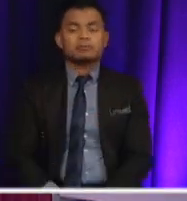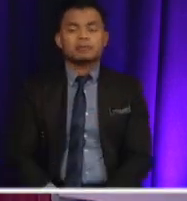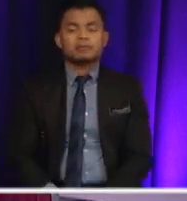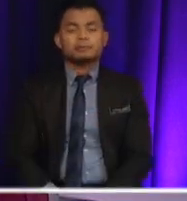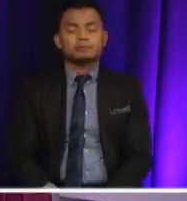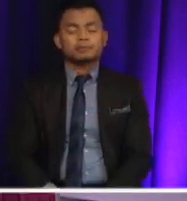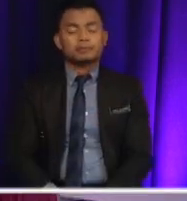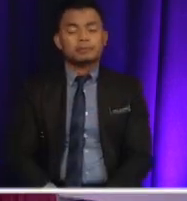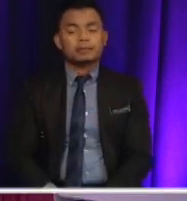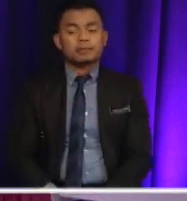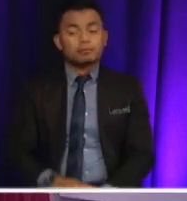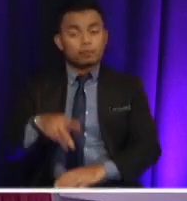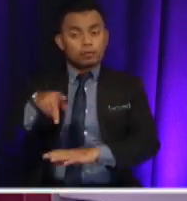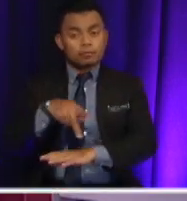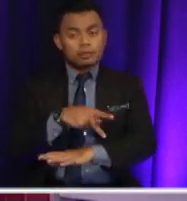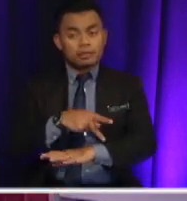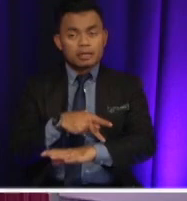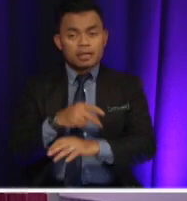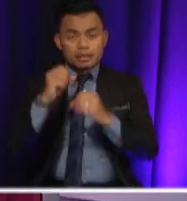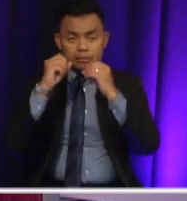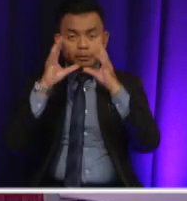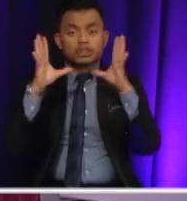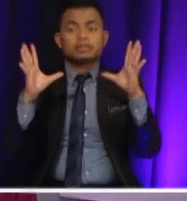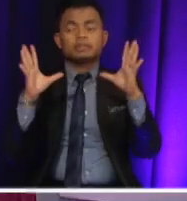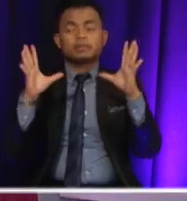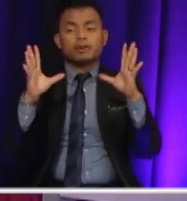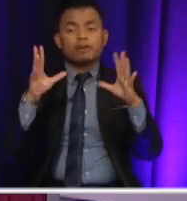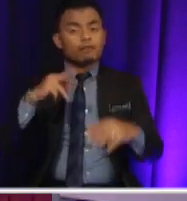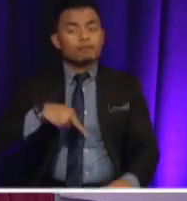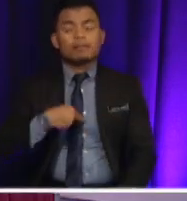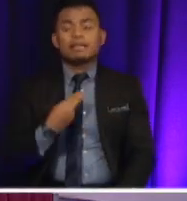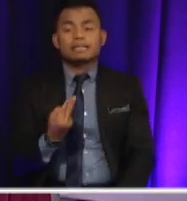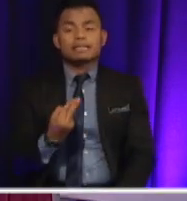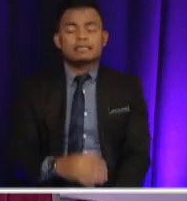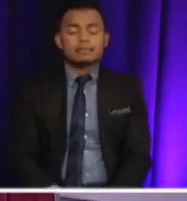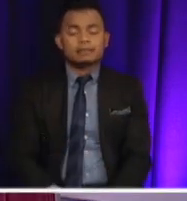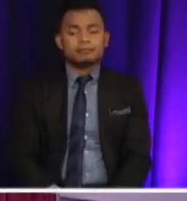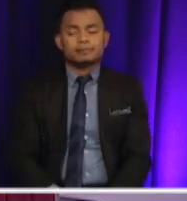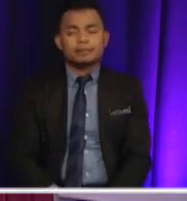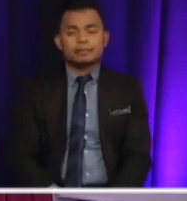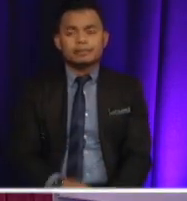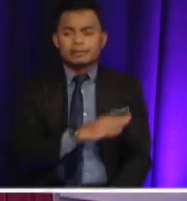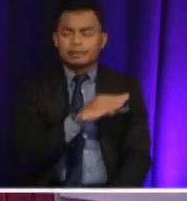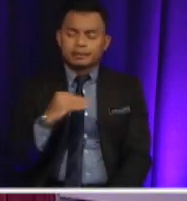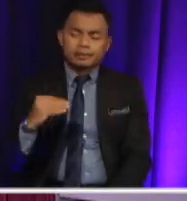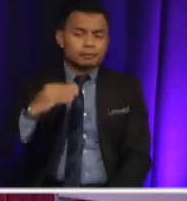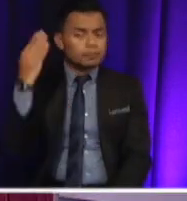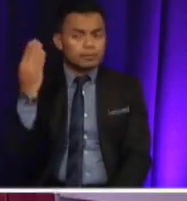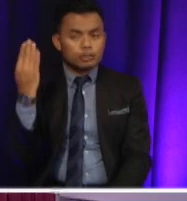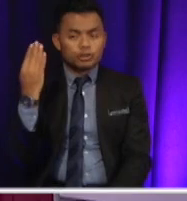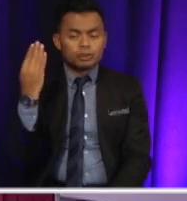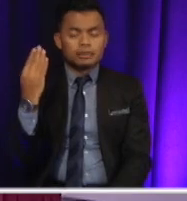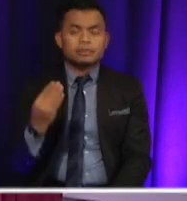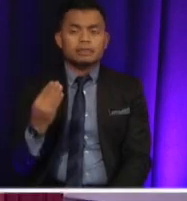it's an expression of their thoughts, their feelings, and also usually what they they want